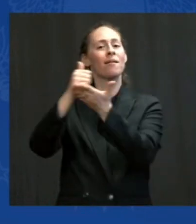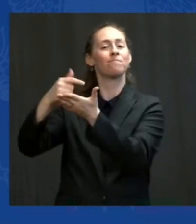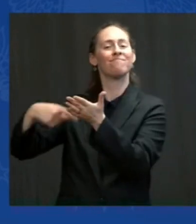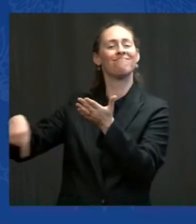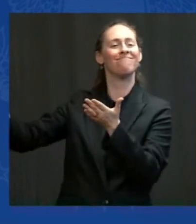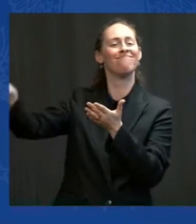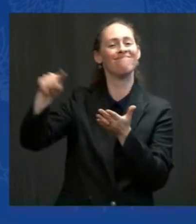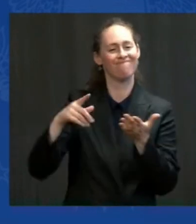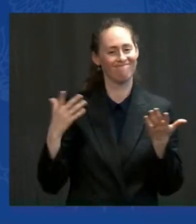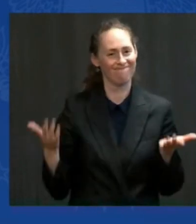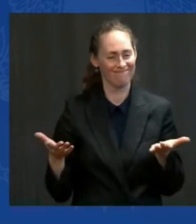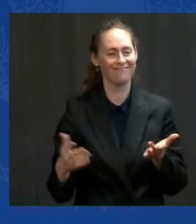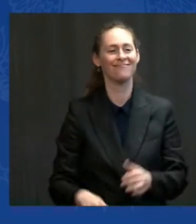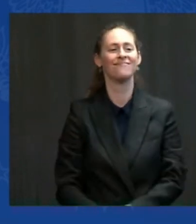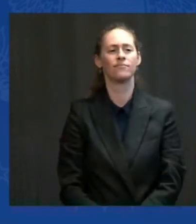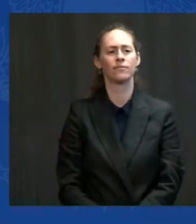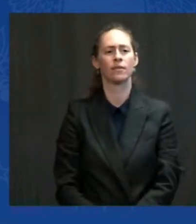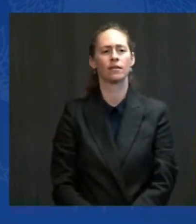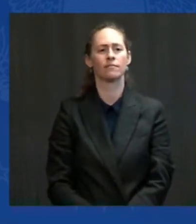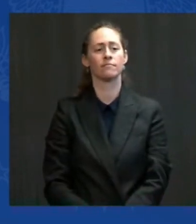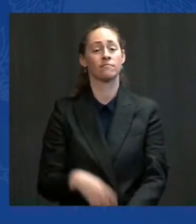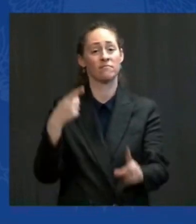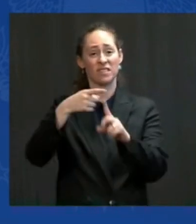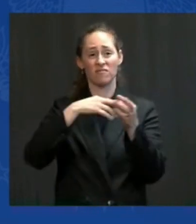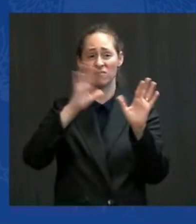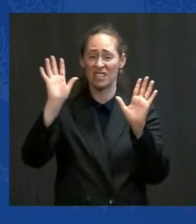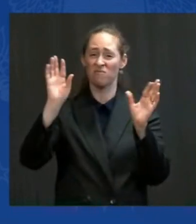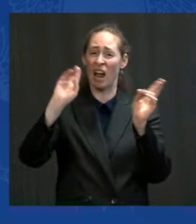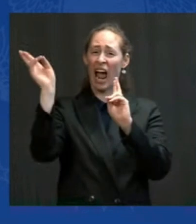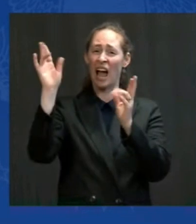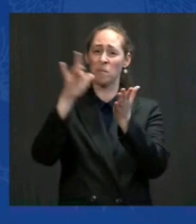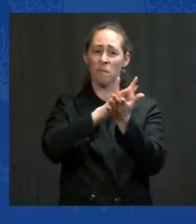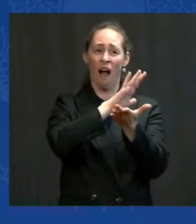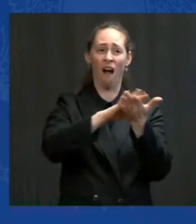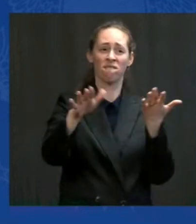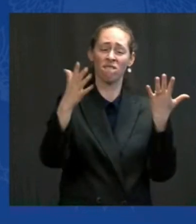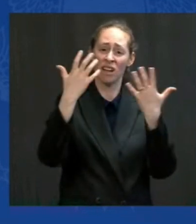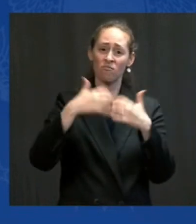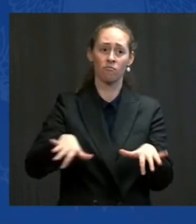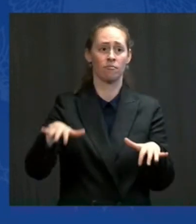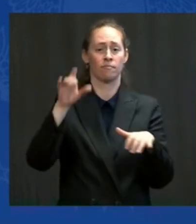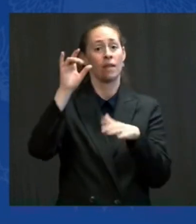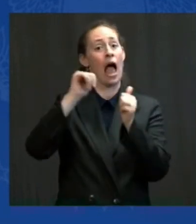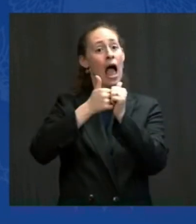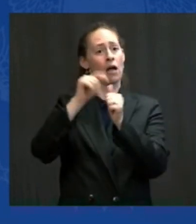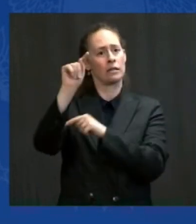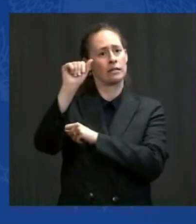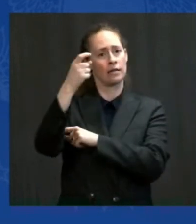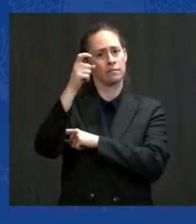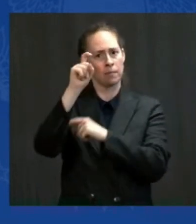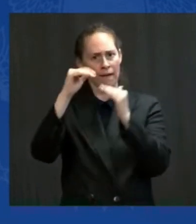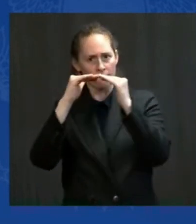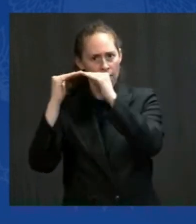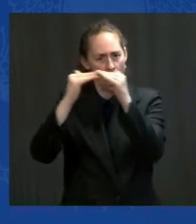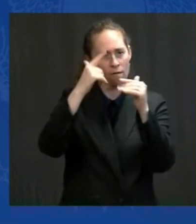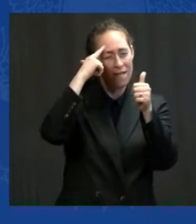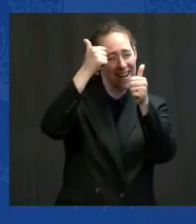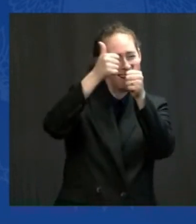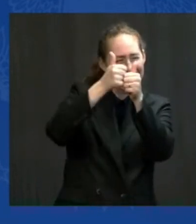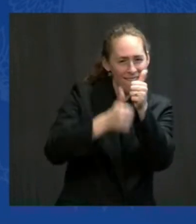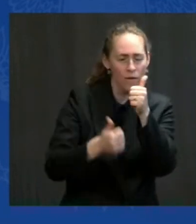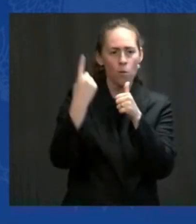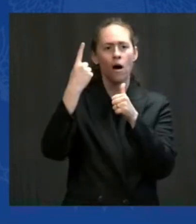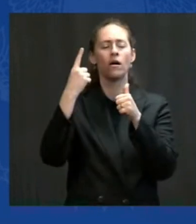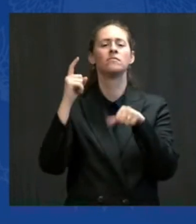our entire plan to make the tax system fair for all Americans. It's about time. There's a lot of work ahead of us to finish